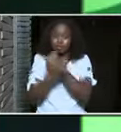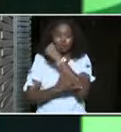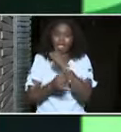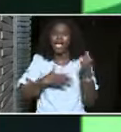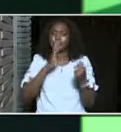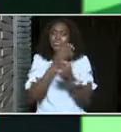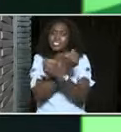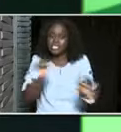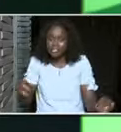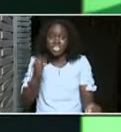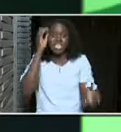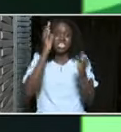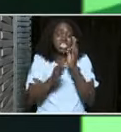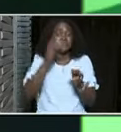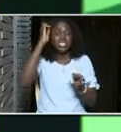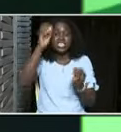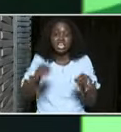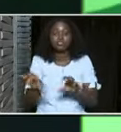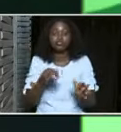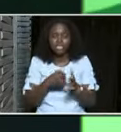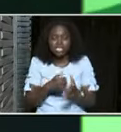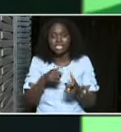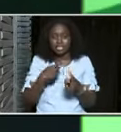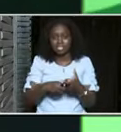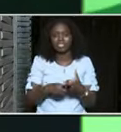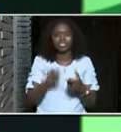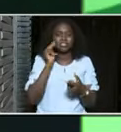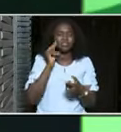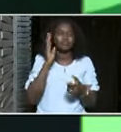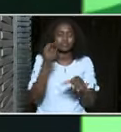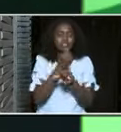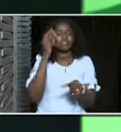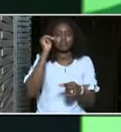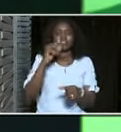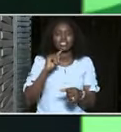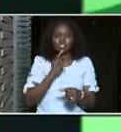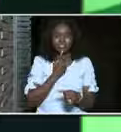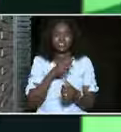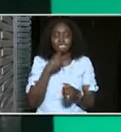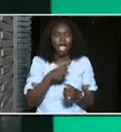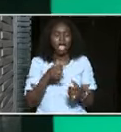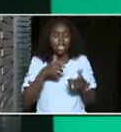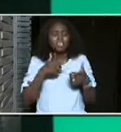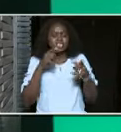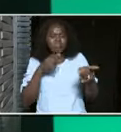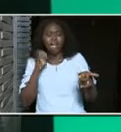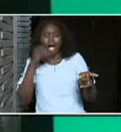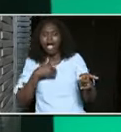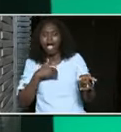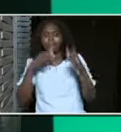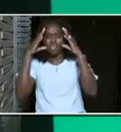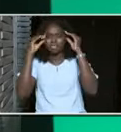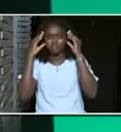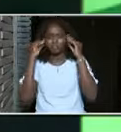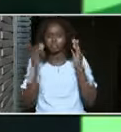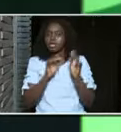then Nigerians will say, all right, let's take this man seriously because he has the experience. Yes, Bishop Idahosa